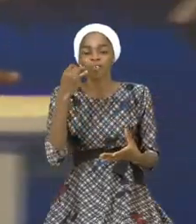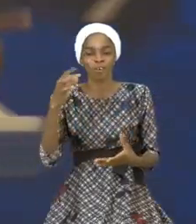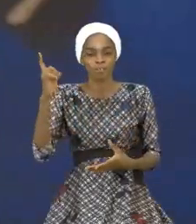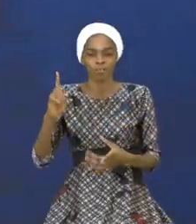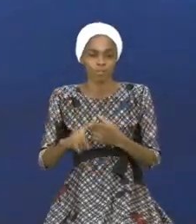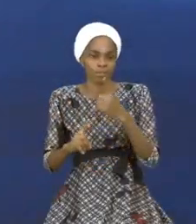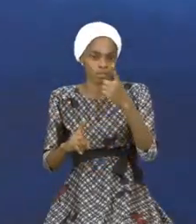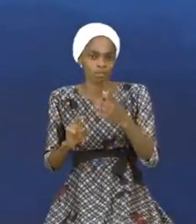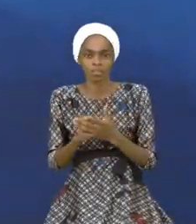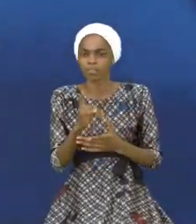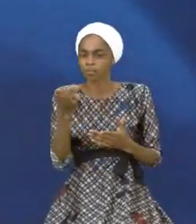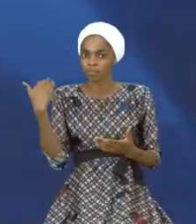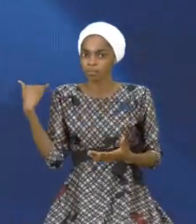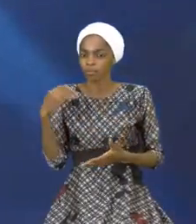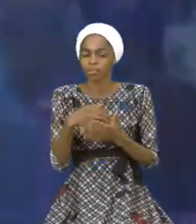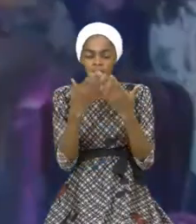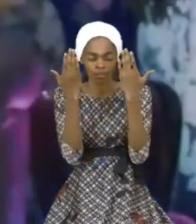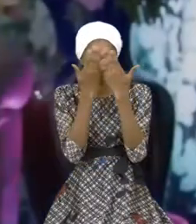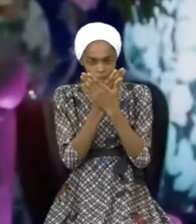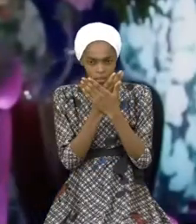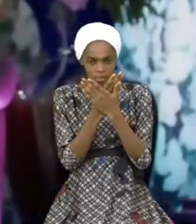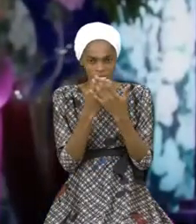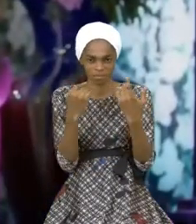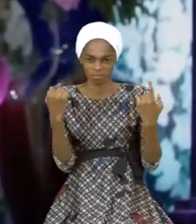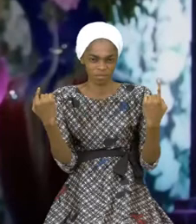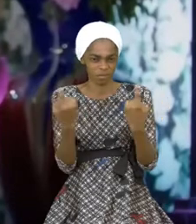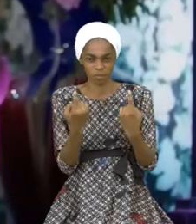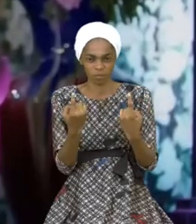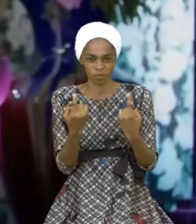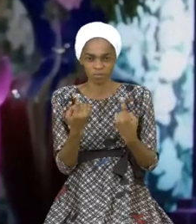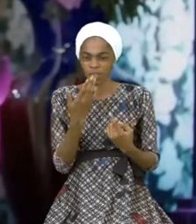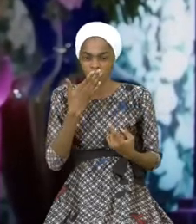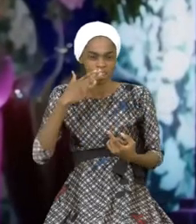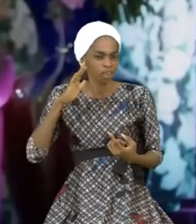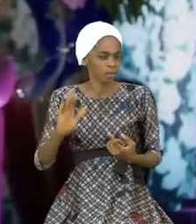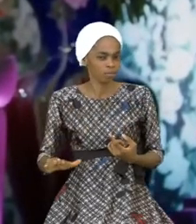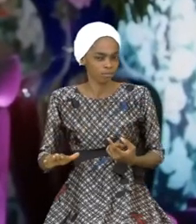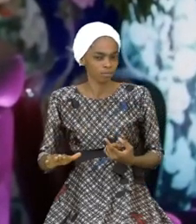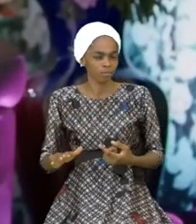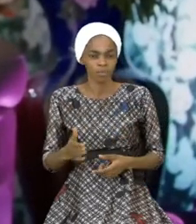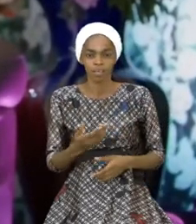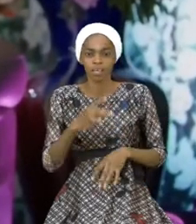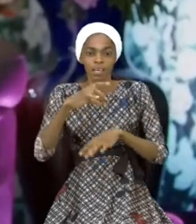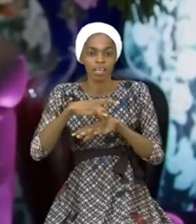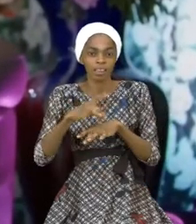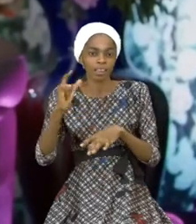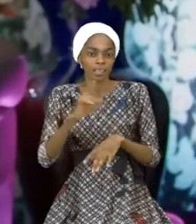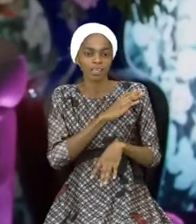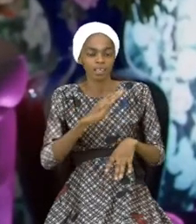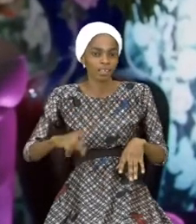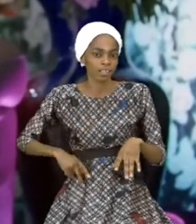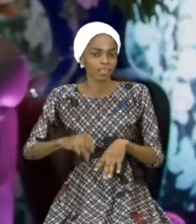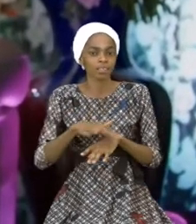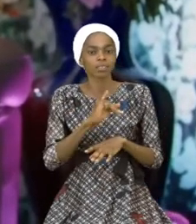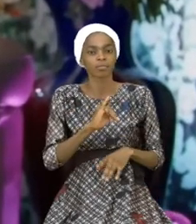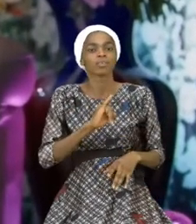been in the dark, sinful, evil, earthly kingdom. I